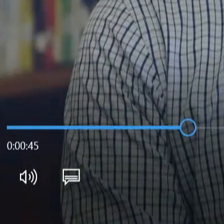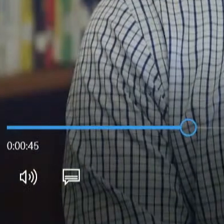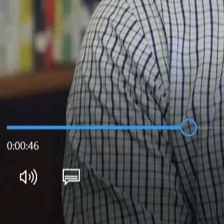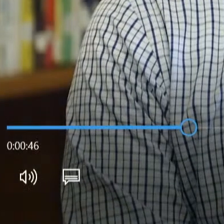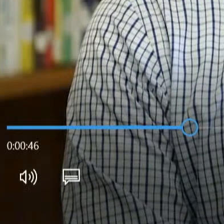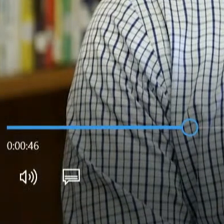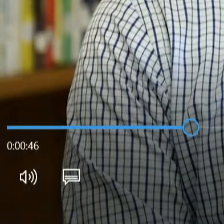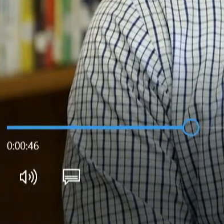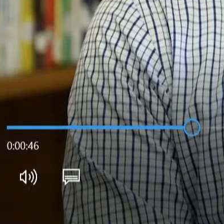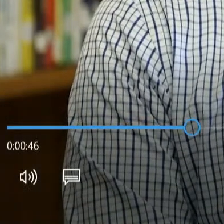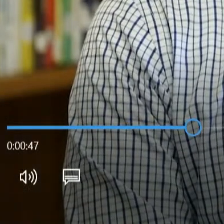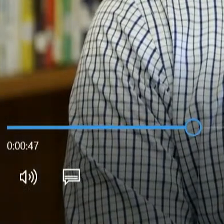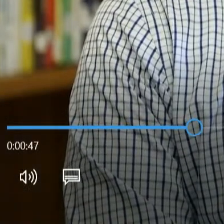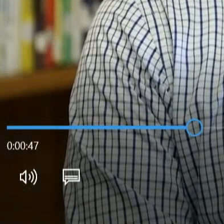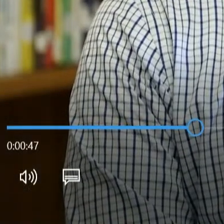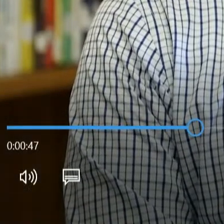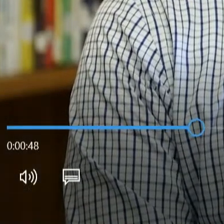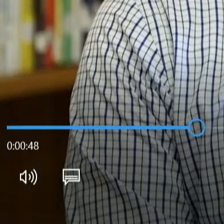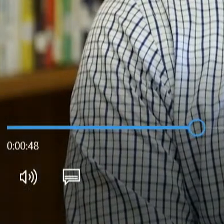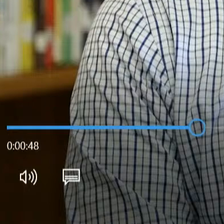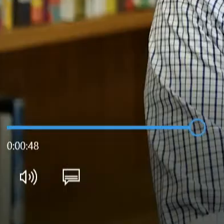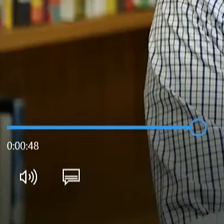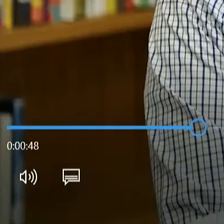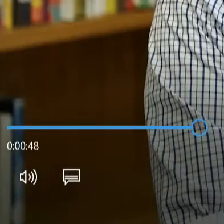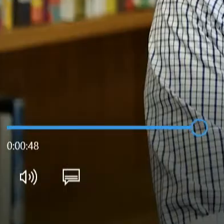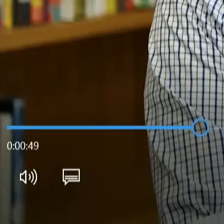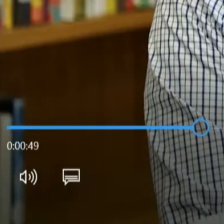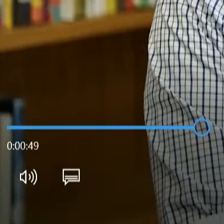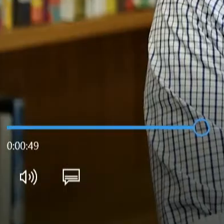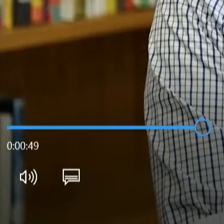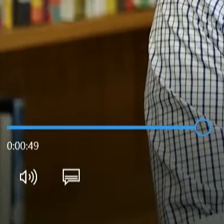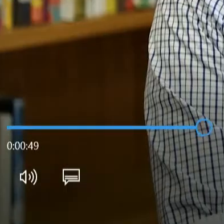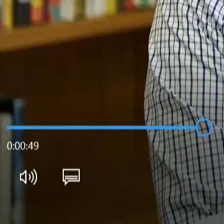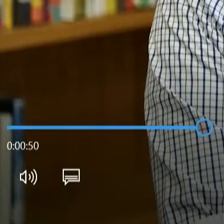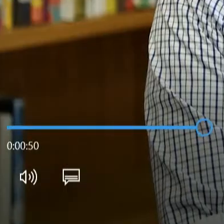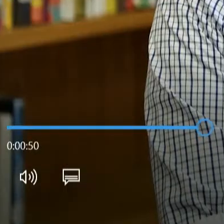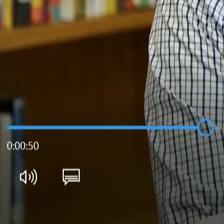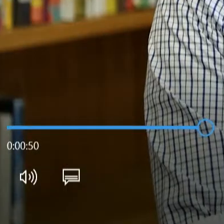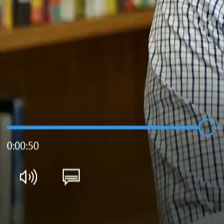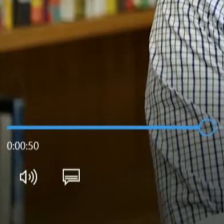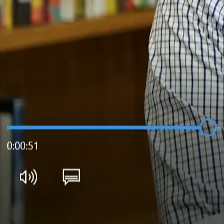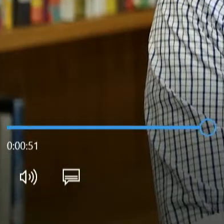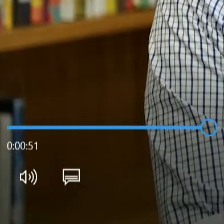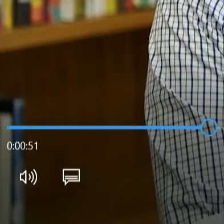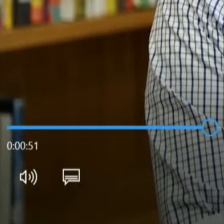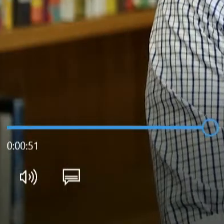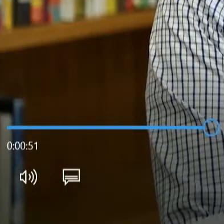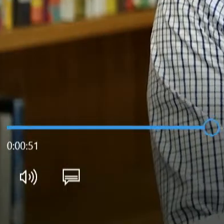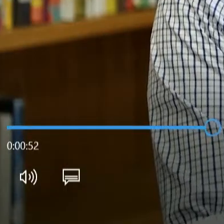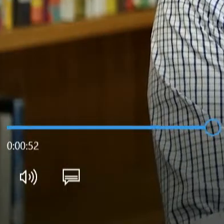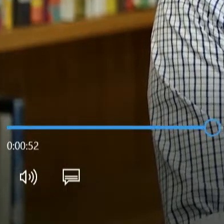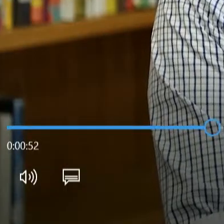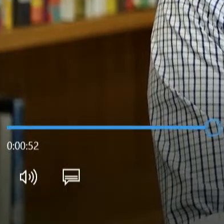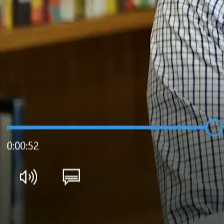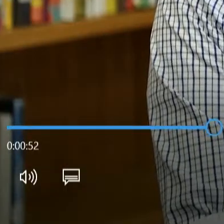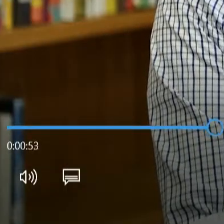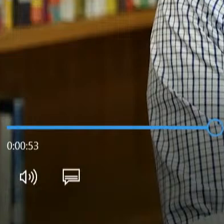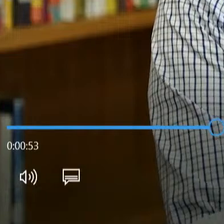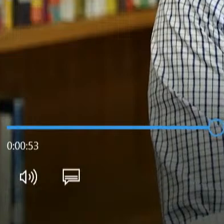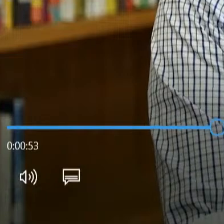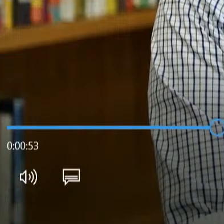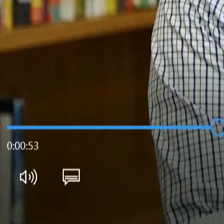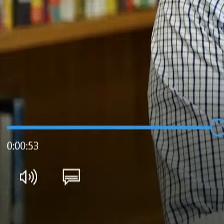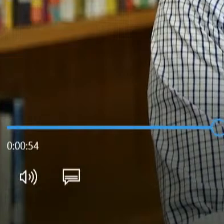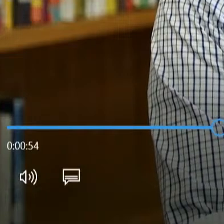A BCBA is a board-certified behavior analyst. Really the focus of their work is really trying to understand what are those environmental things